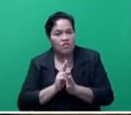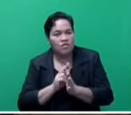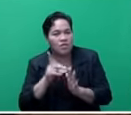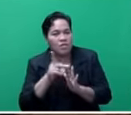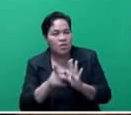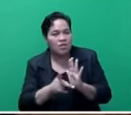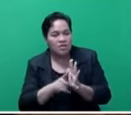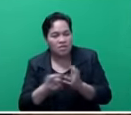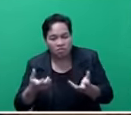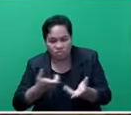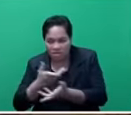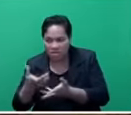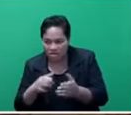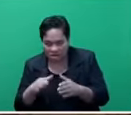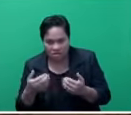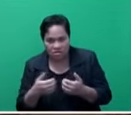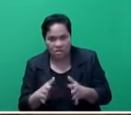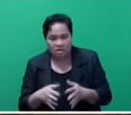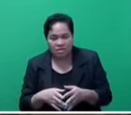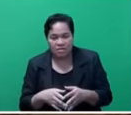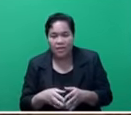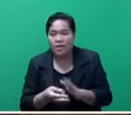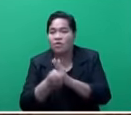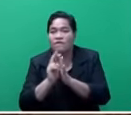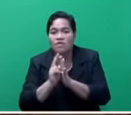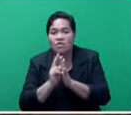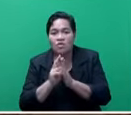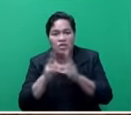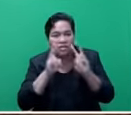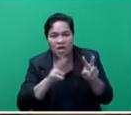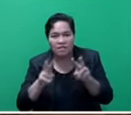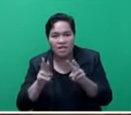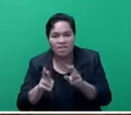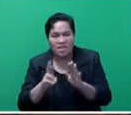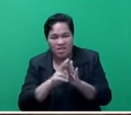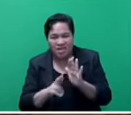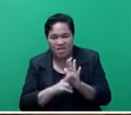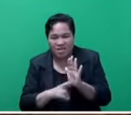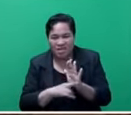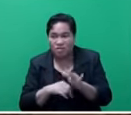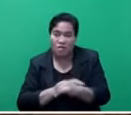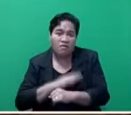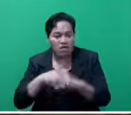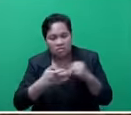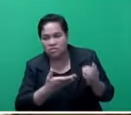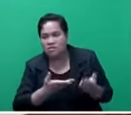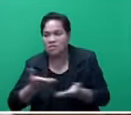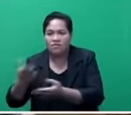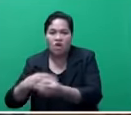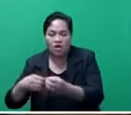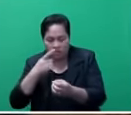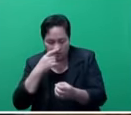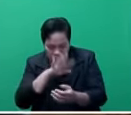and consultations are underway. Review of the service regulations in its final stages of vetting by the Solicitor General's office. Amendments to